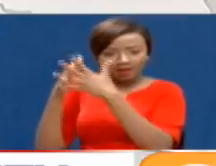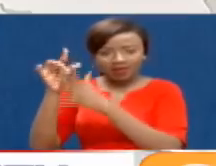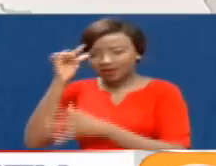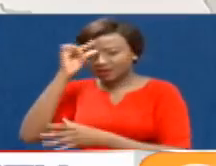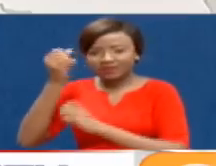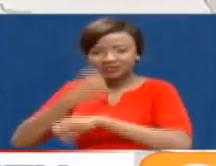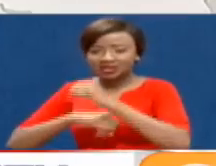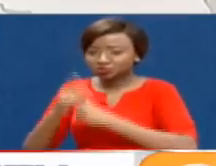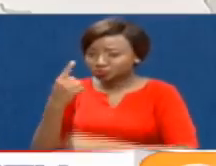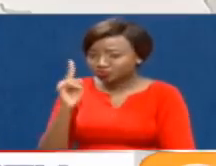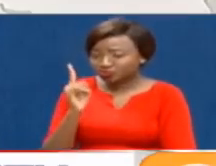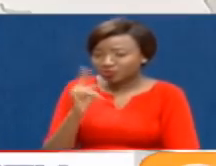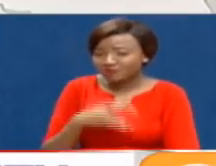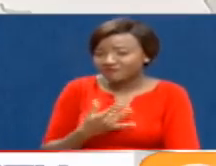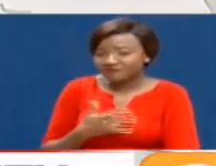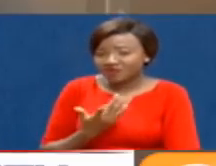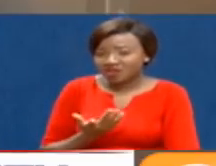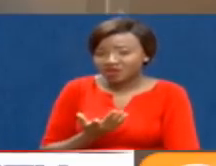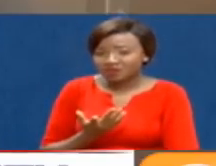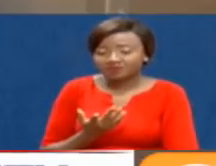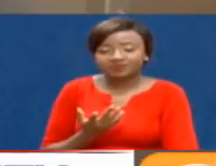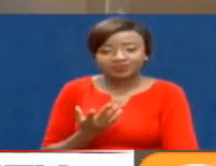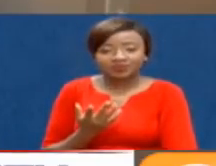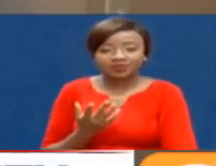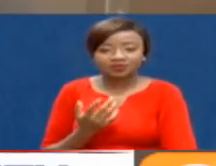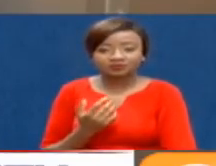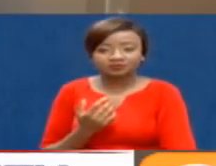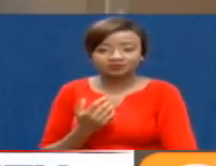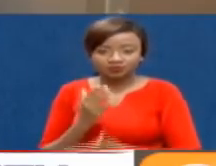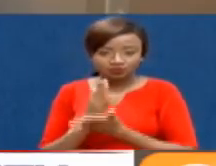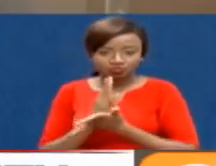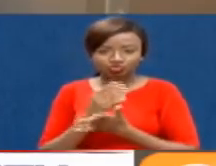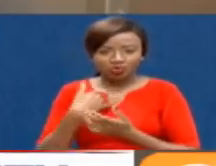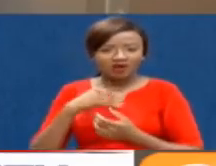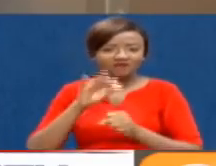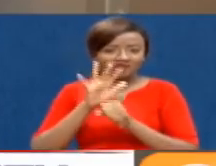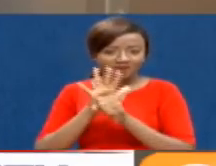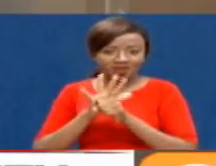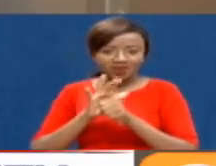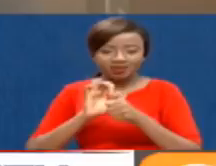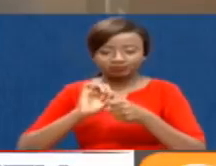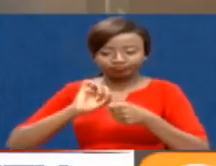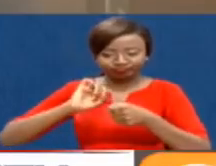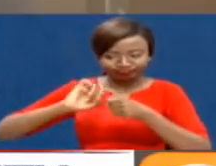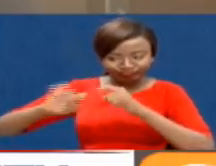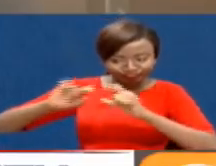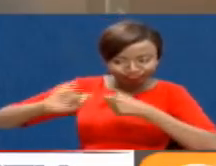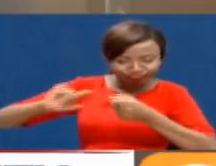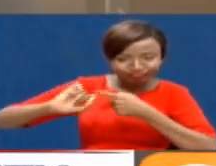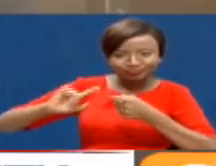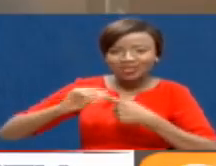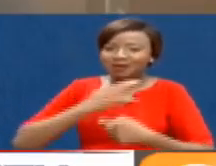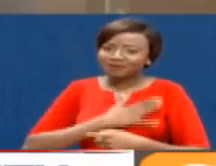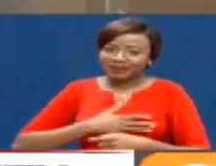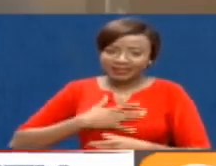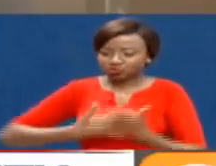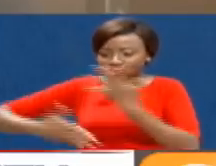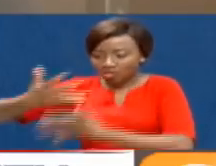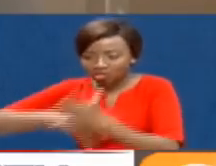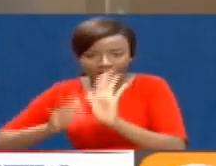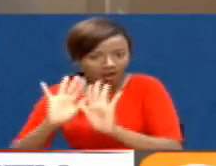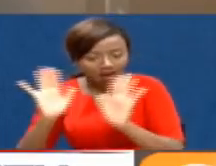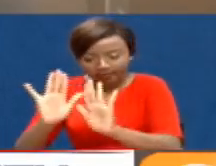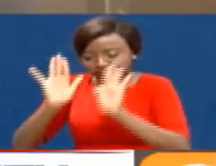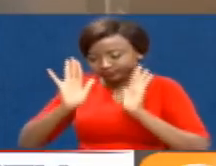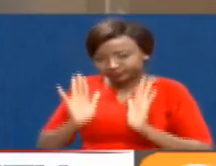York. So there's been a lot of messaging around social distancing, similar to Kenya, which is stay away from